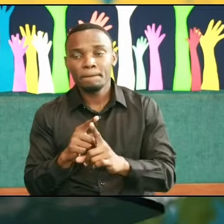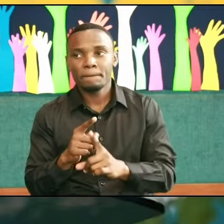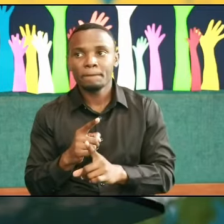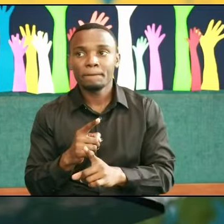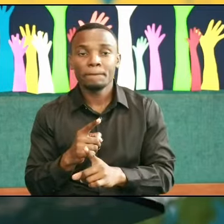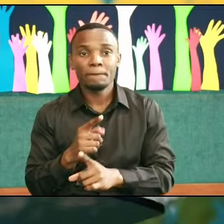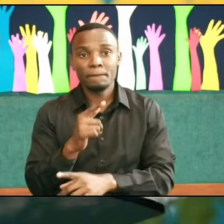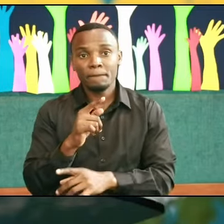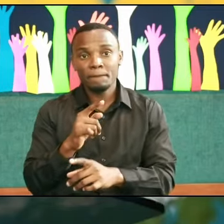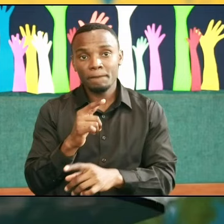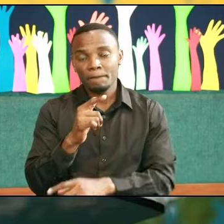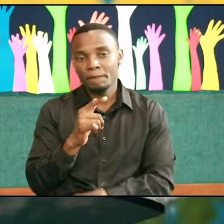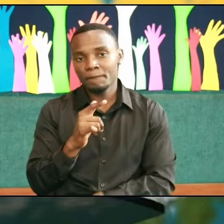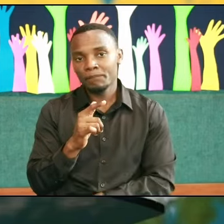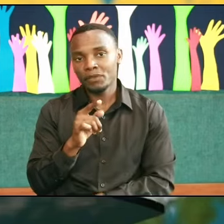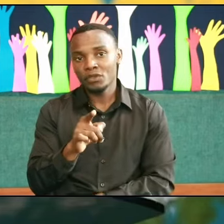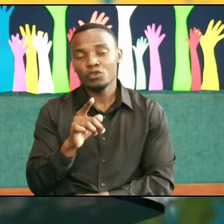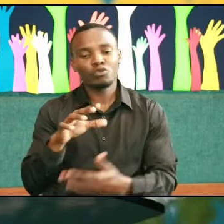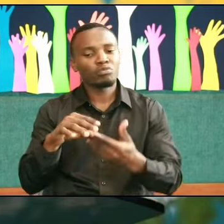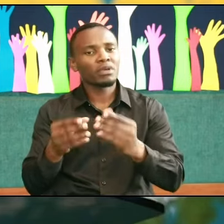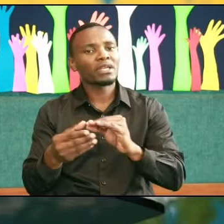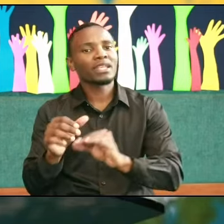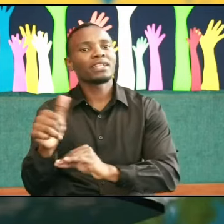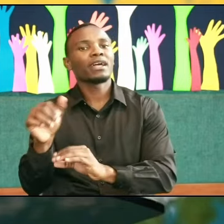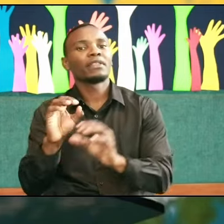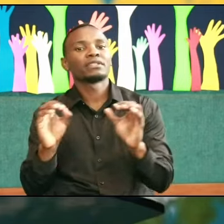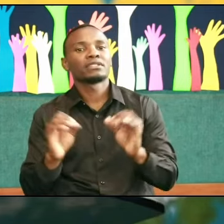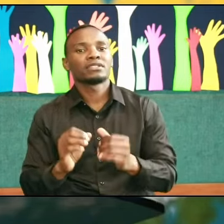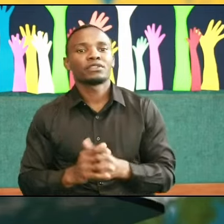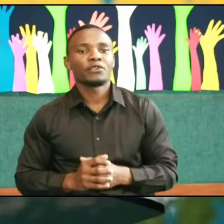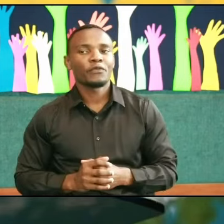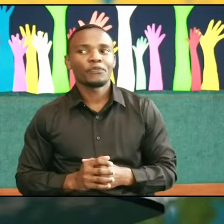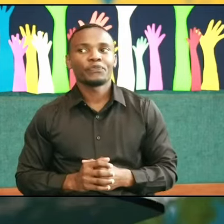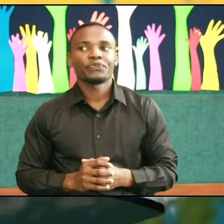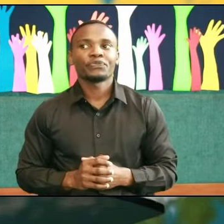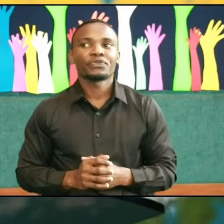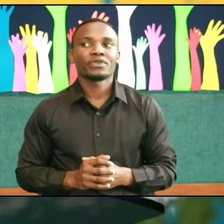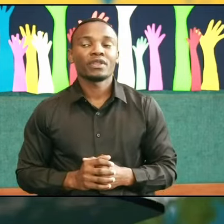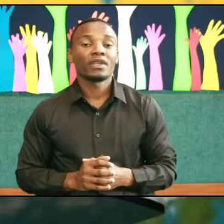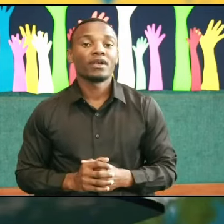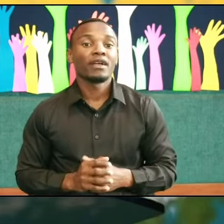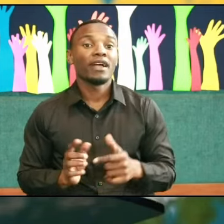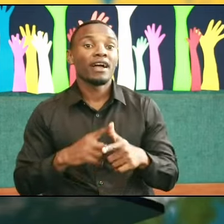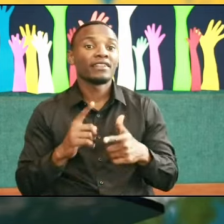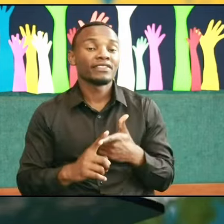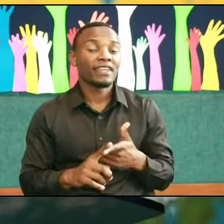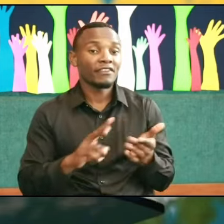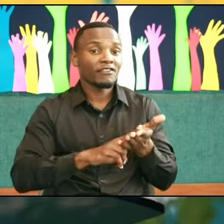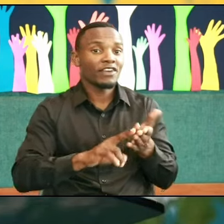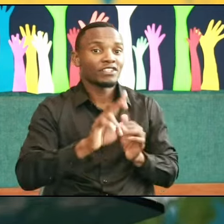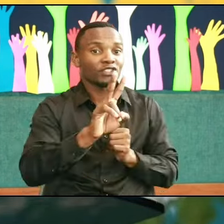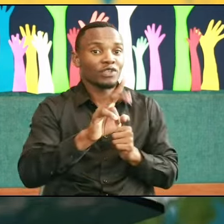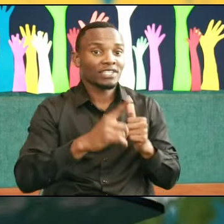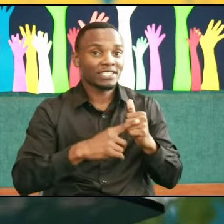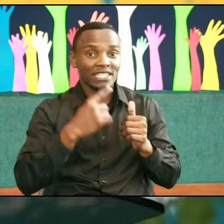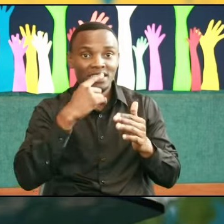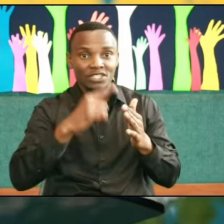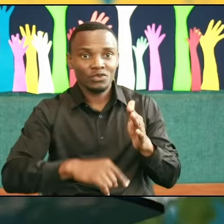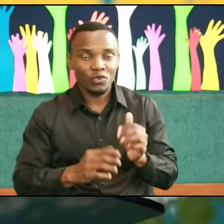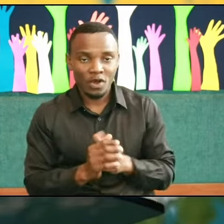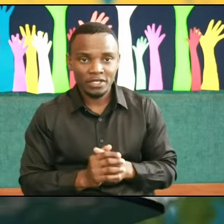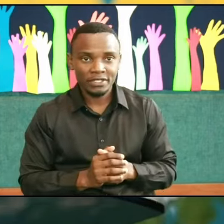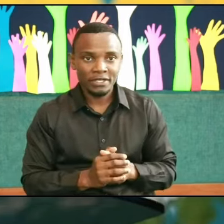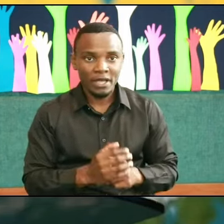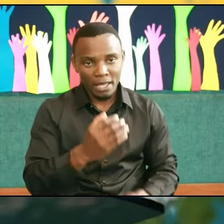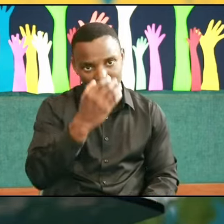them? Are you there with me? That's what we normally say. And then verse 26 says, be angry and do